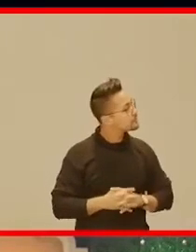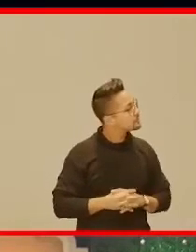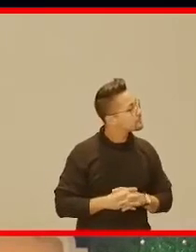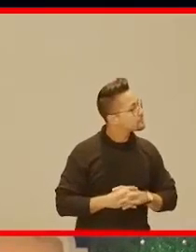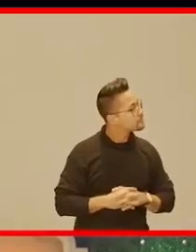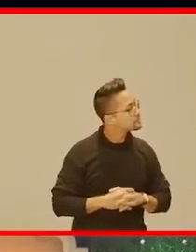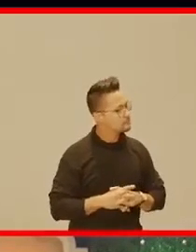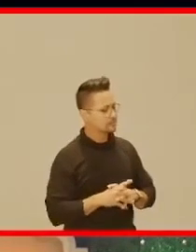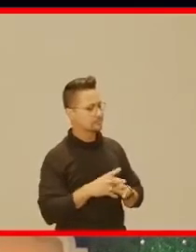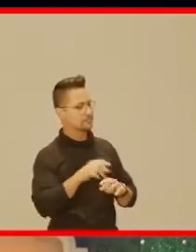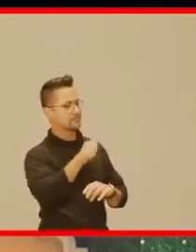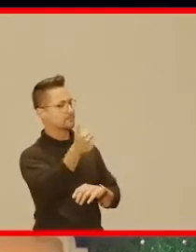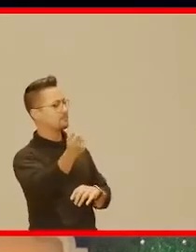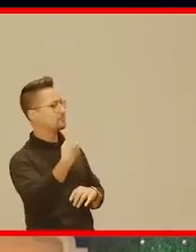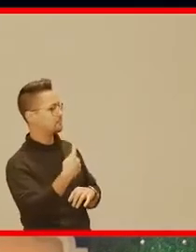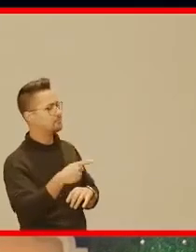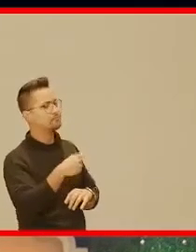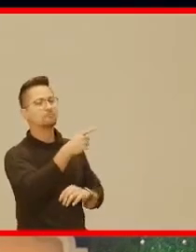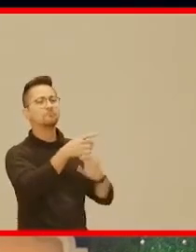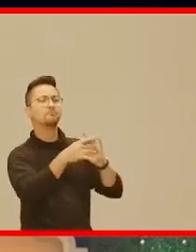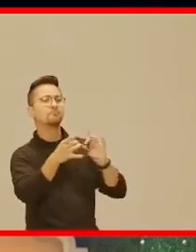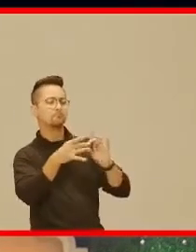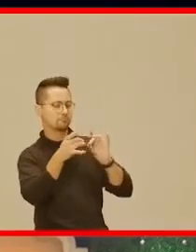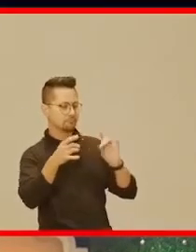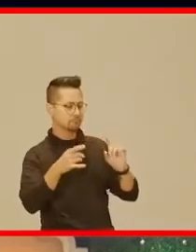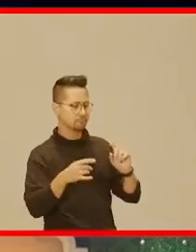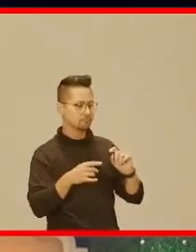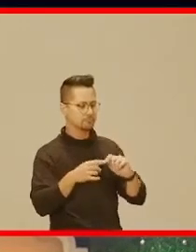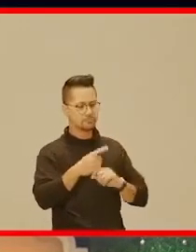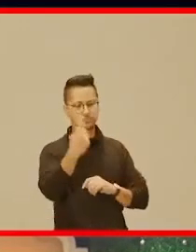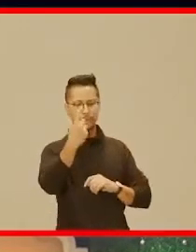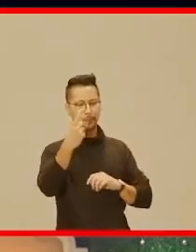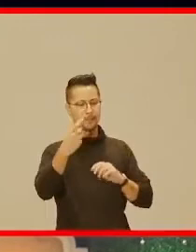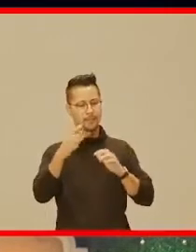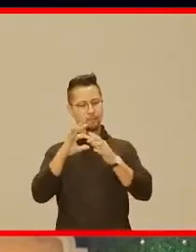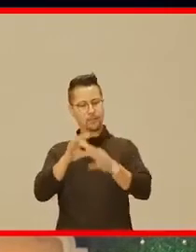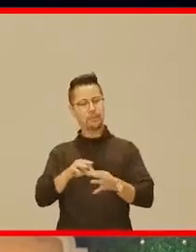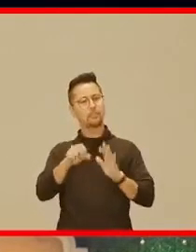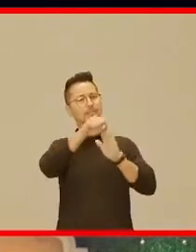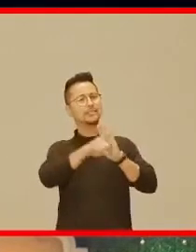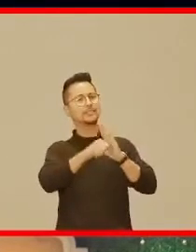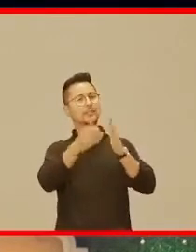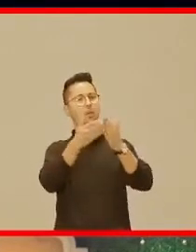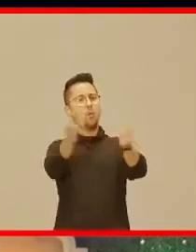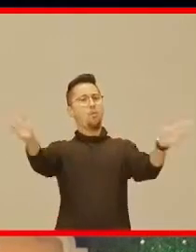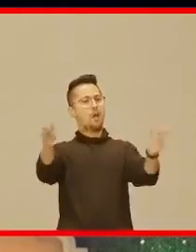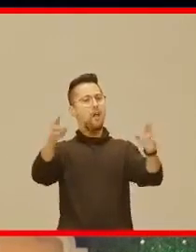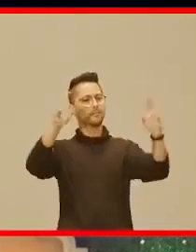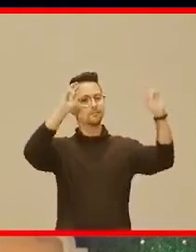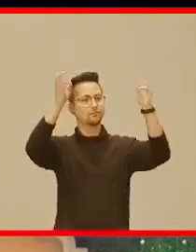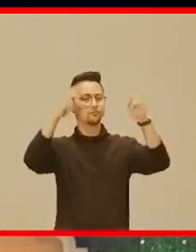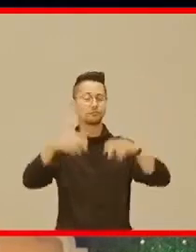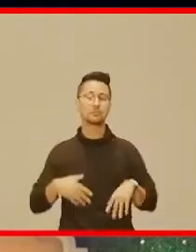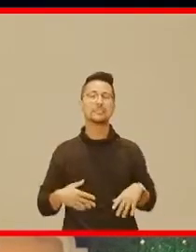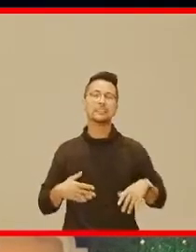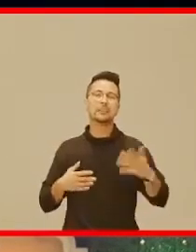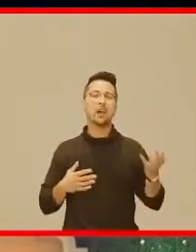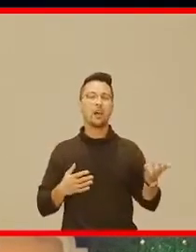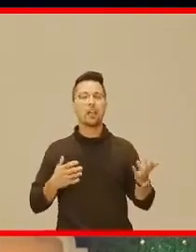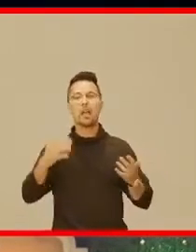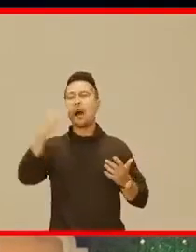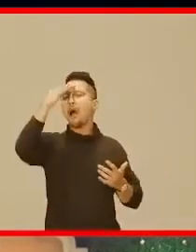I have a question on, like, because when you mention about, like, anything that's, like, a statewide issue, let's say, you know, hypothetically,